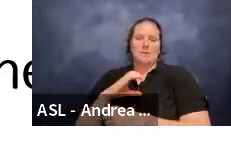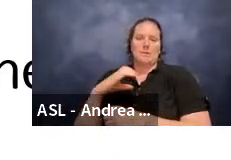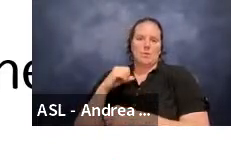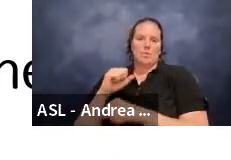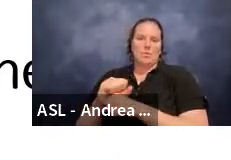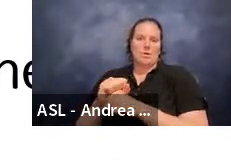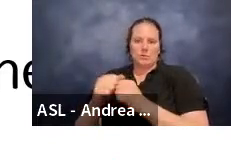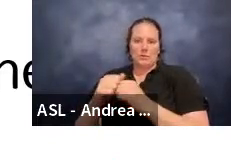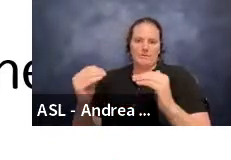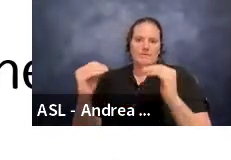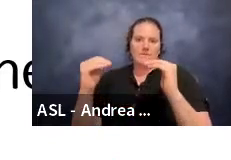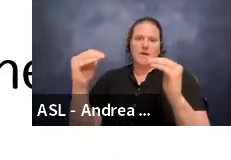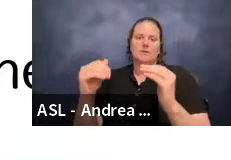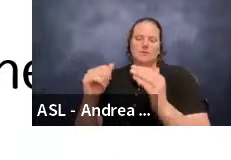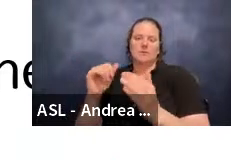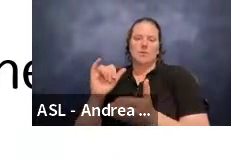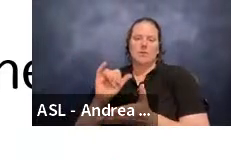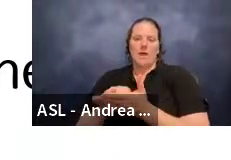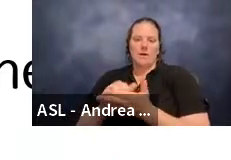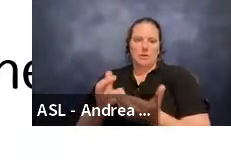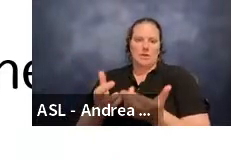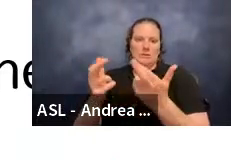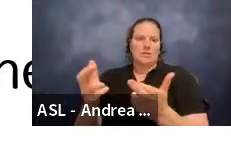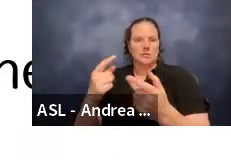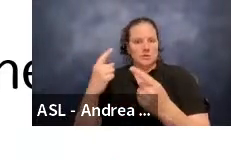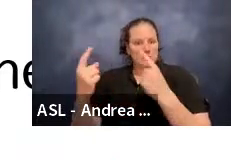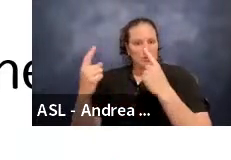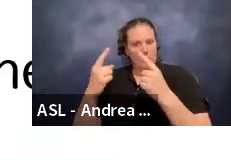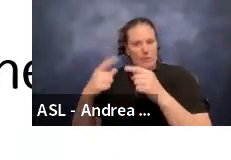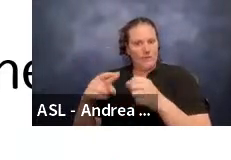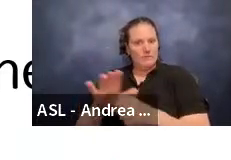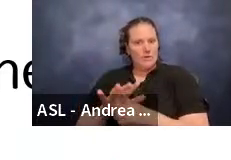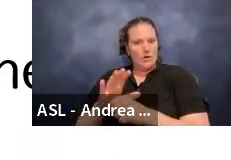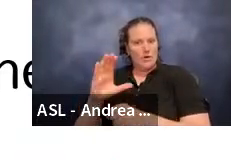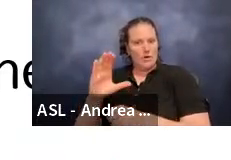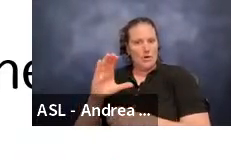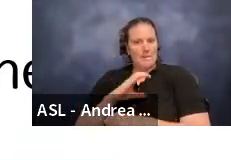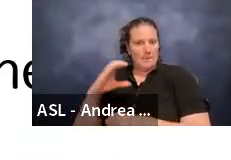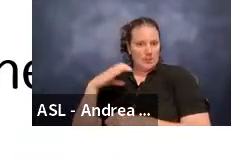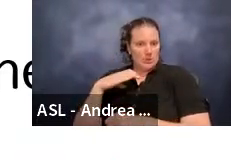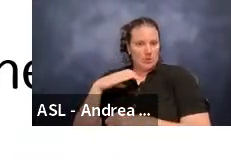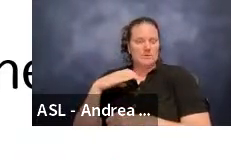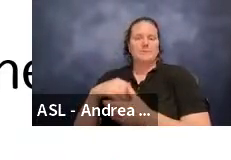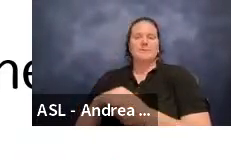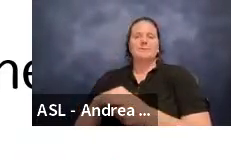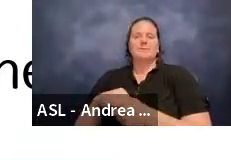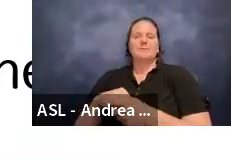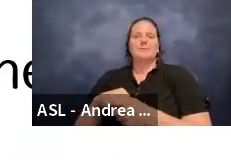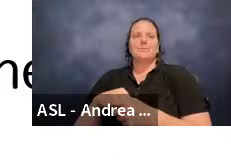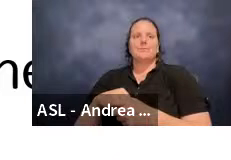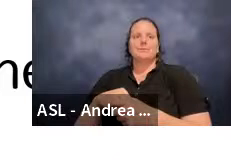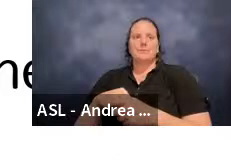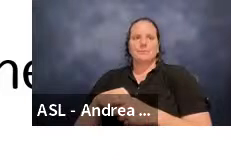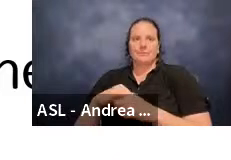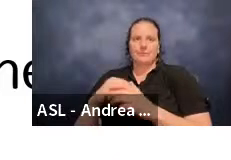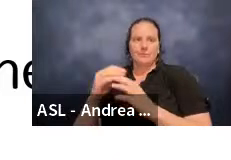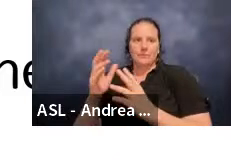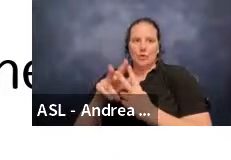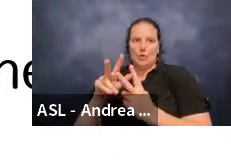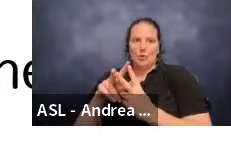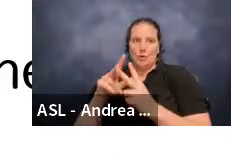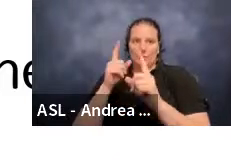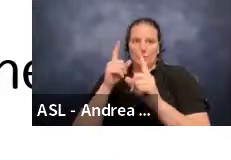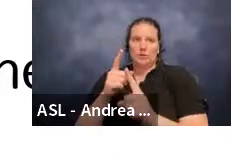advance for recommendation and consideration by the full commissions. Across the top, you'll see two